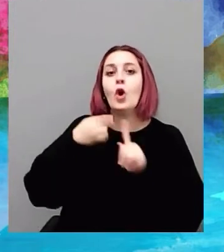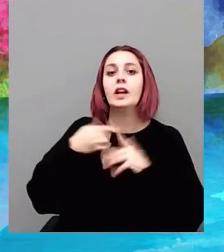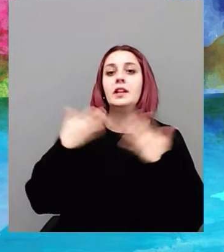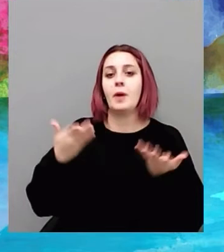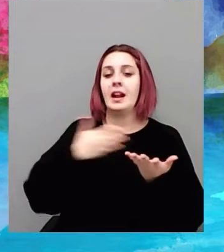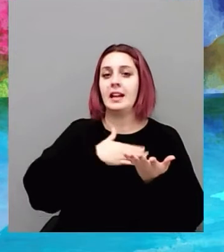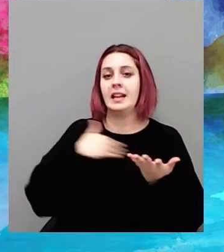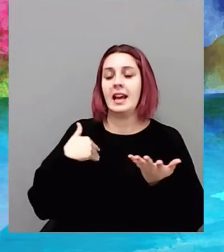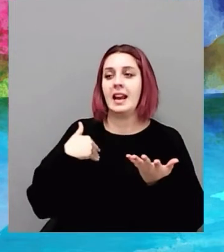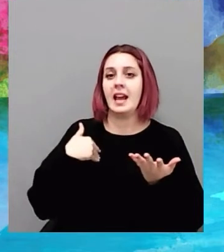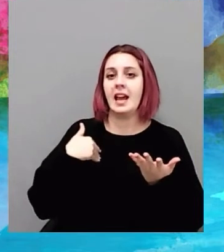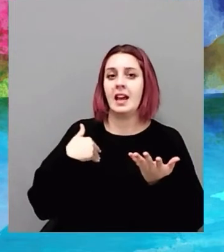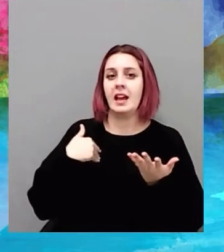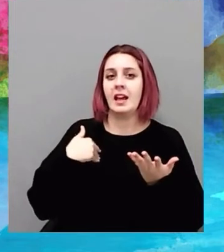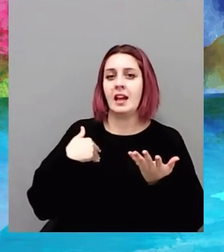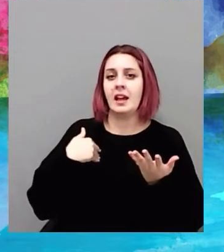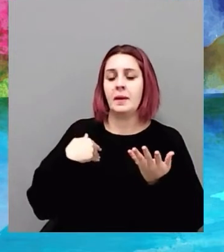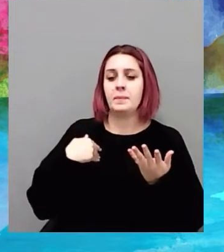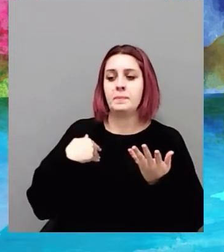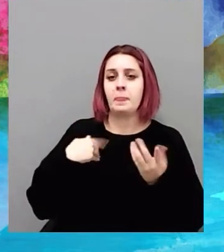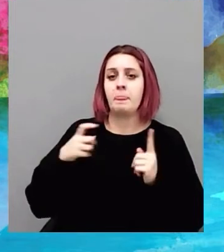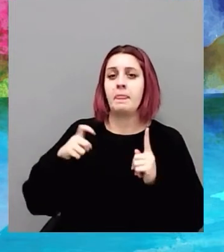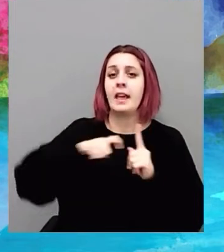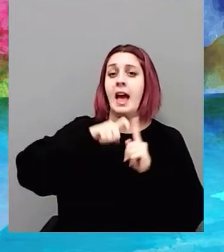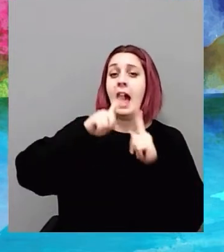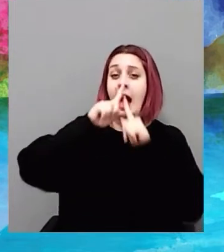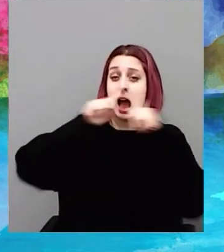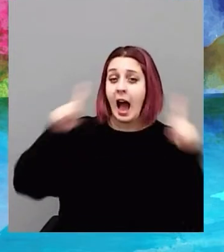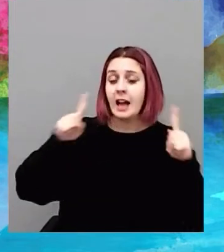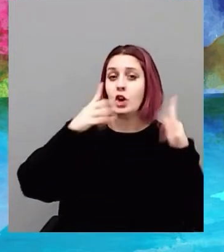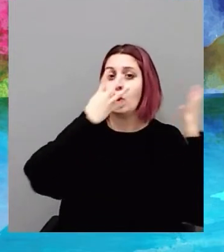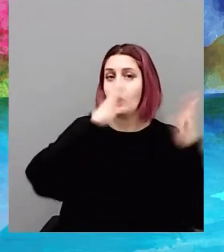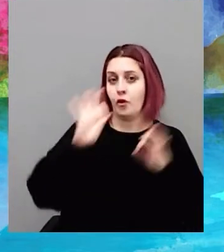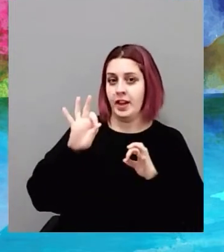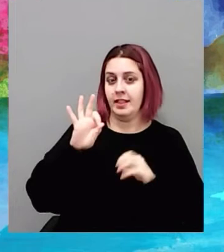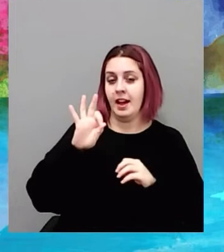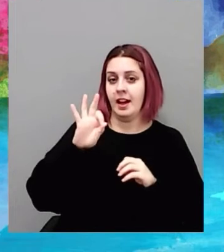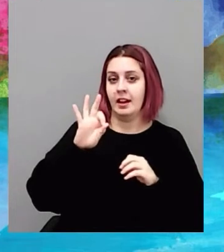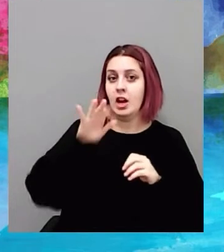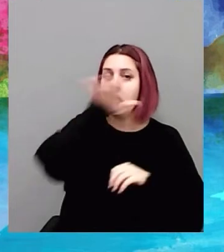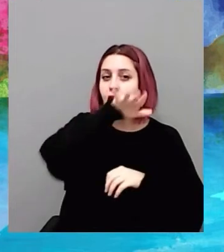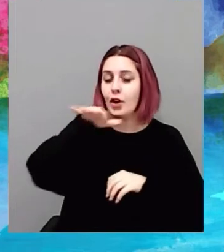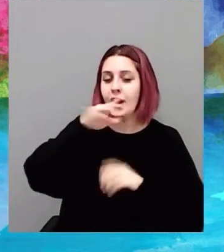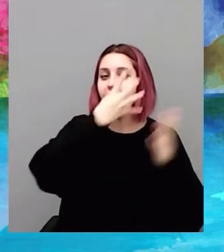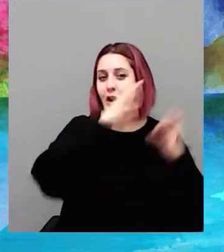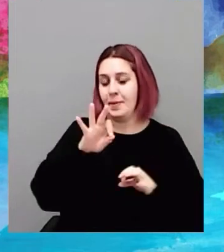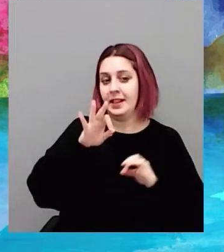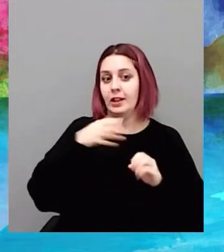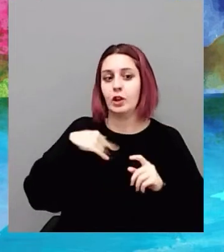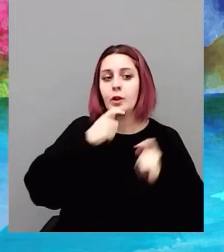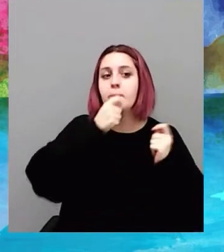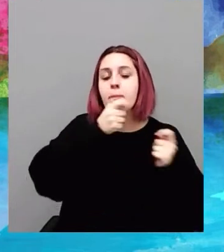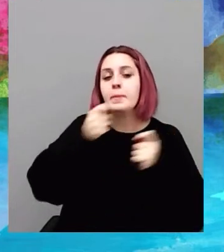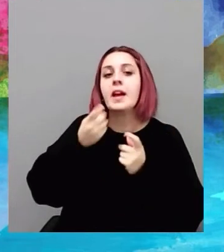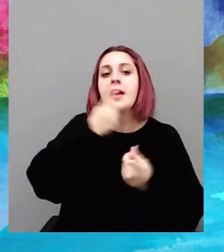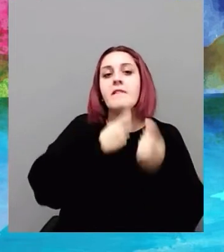municipality. So we have 90 places with accessibility information. It's in fact, in this situation, we can